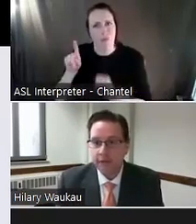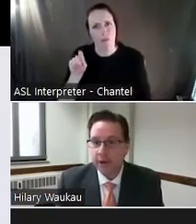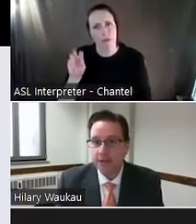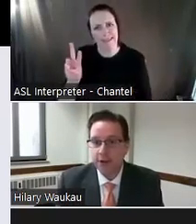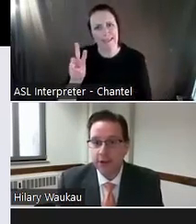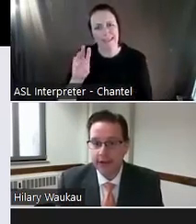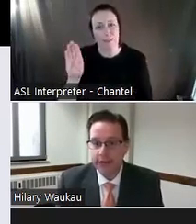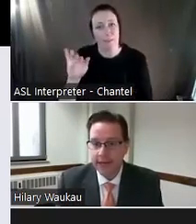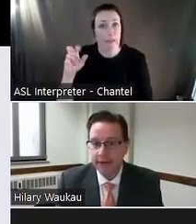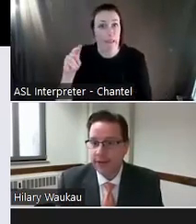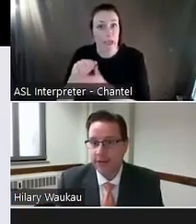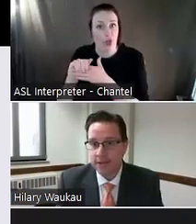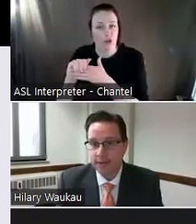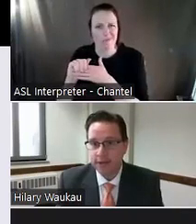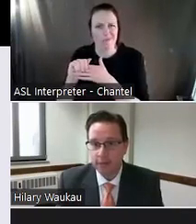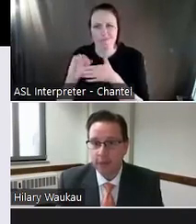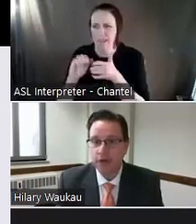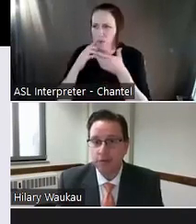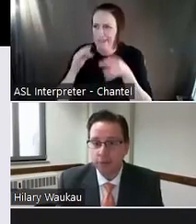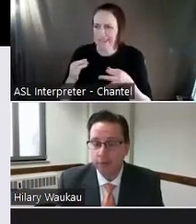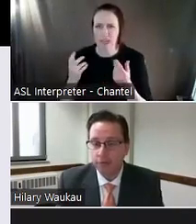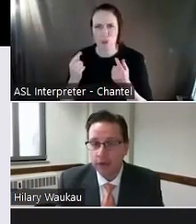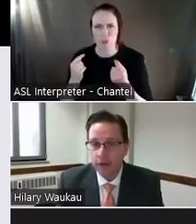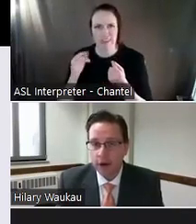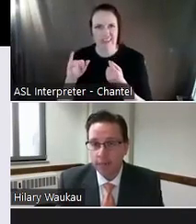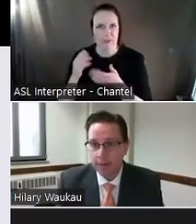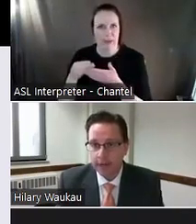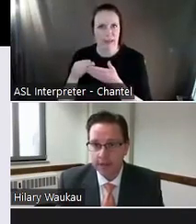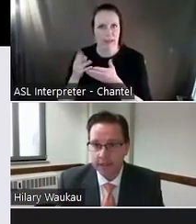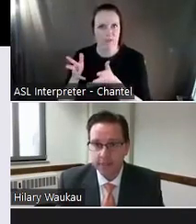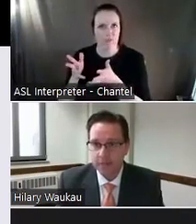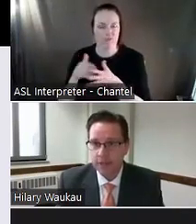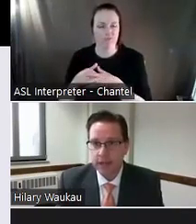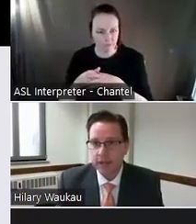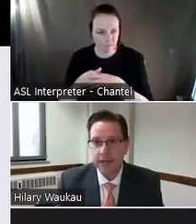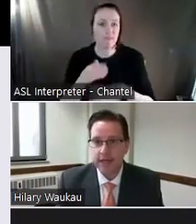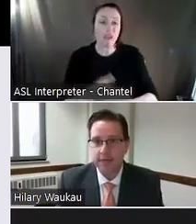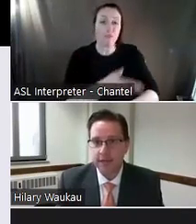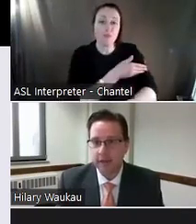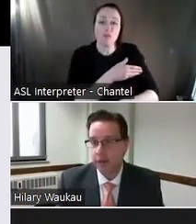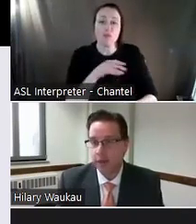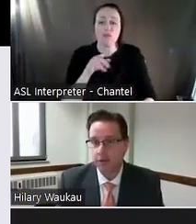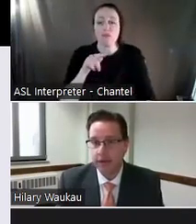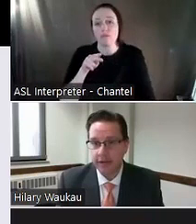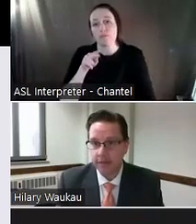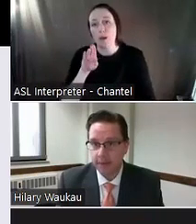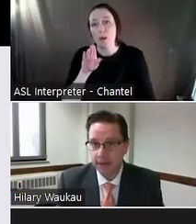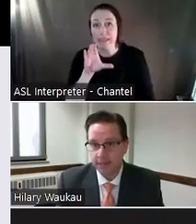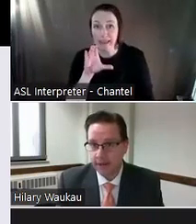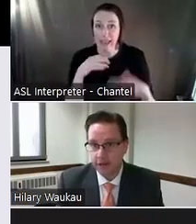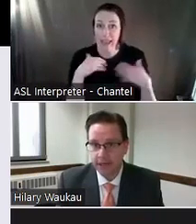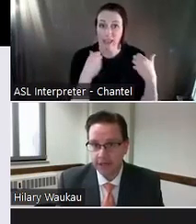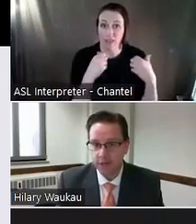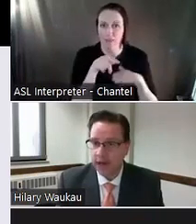be a lot of ways to do that. And again, I've touched on some of these other. We want to improve our public health systems. Wisconsin has some of the lowest rankings for public